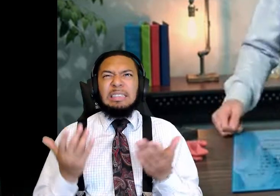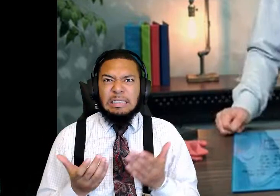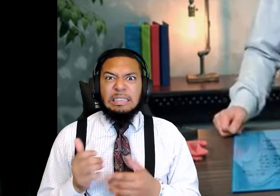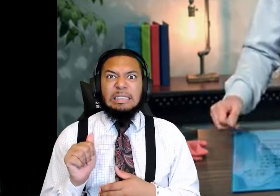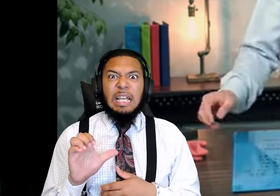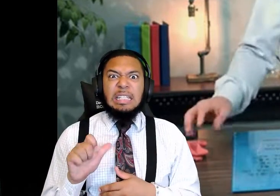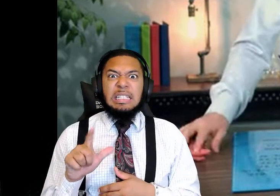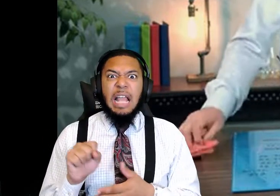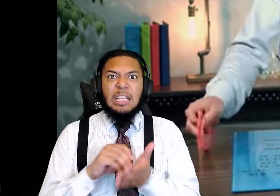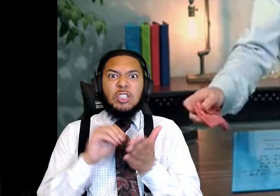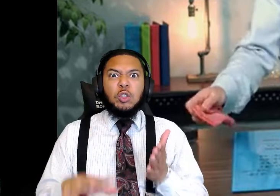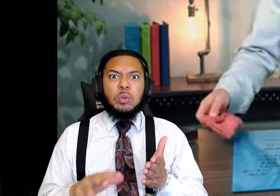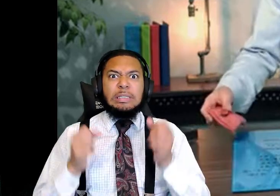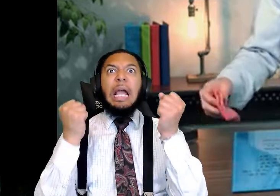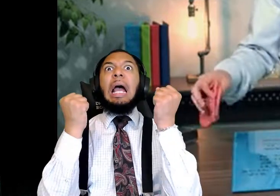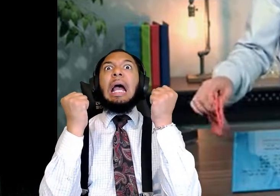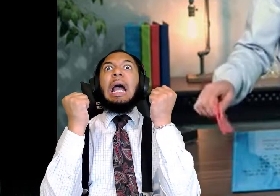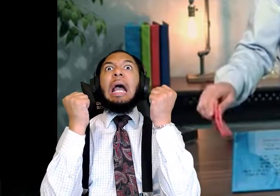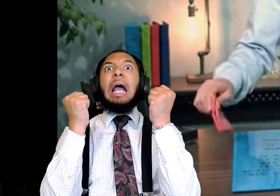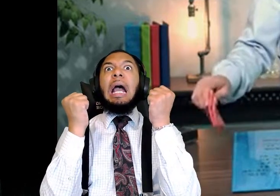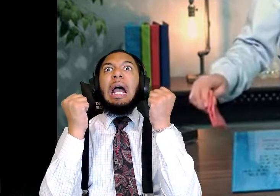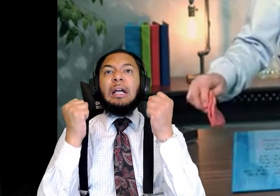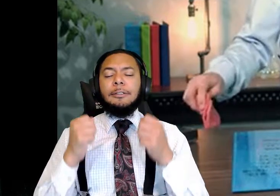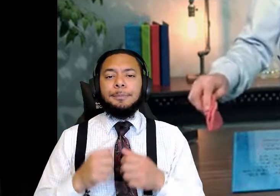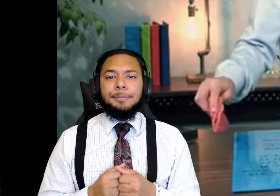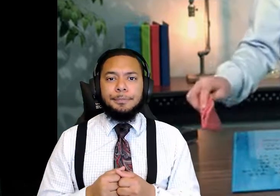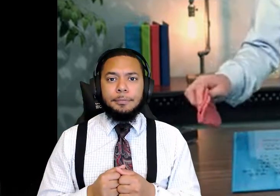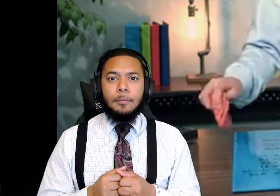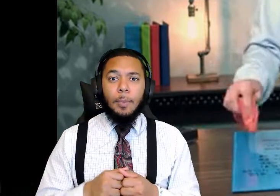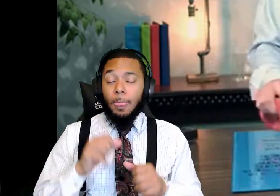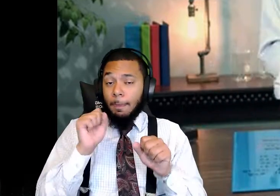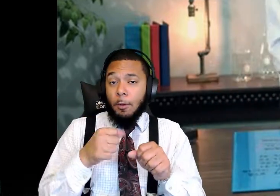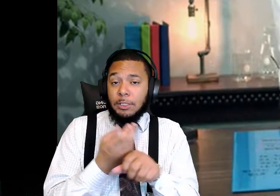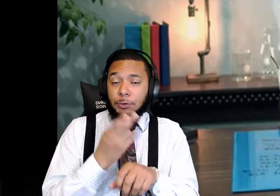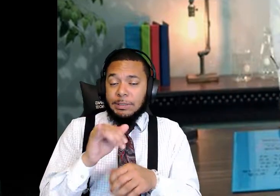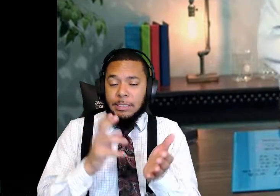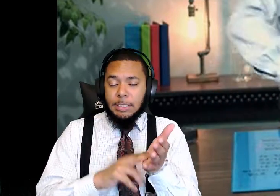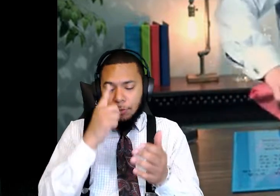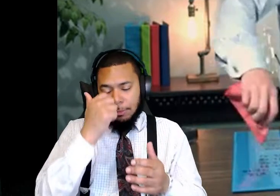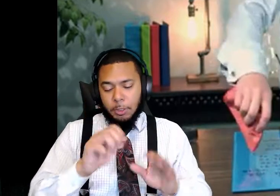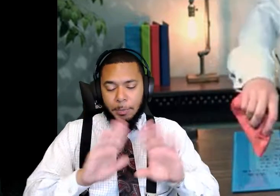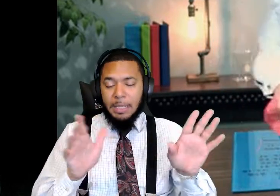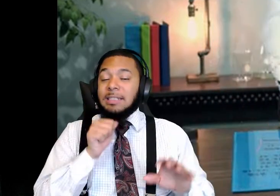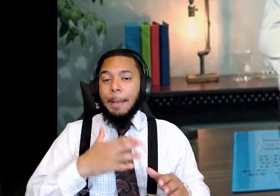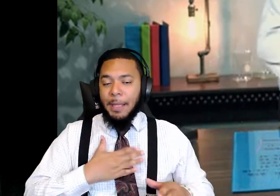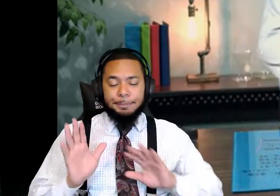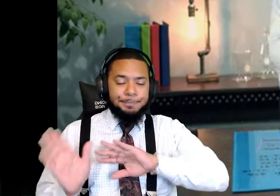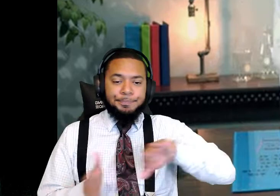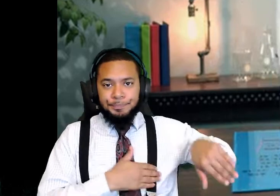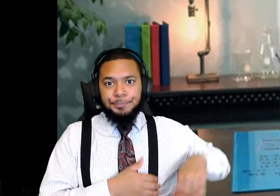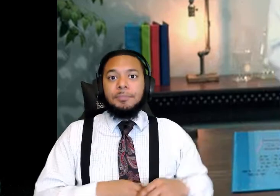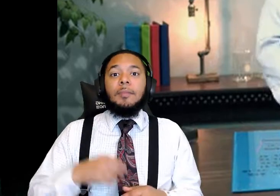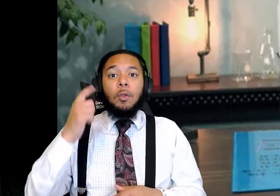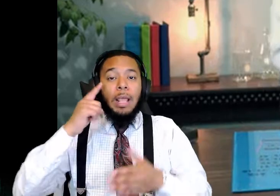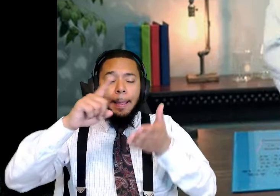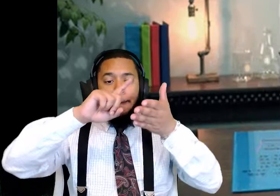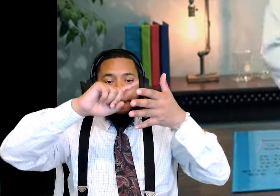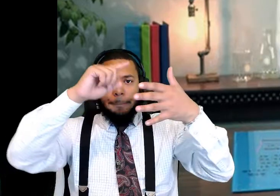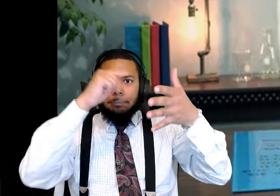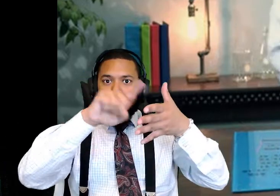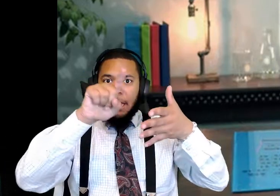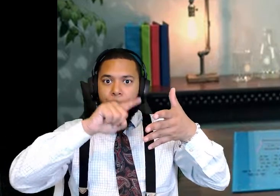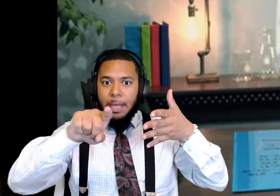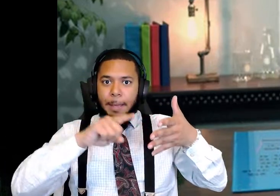can use that if you want, but it's not actually mine. So we think about all of these payments. They only happen